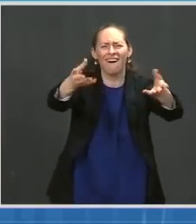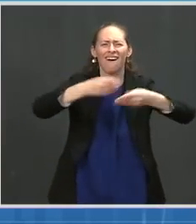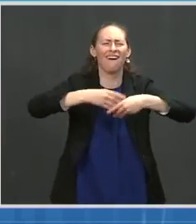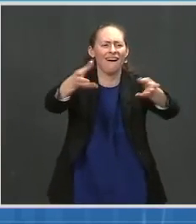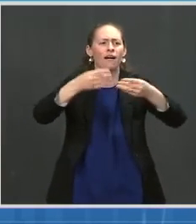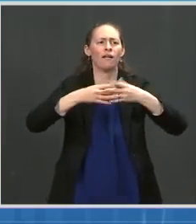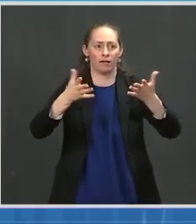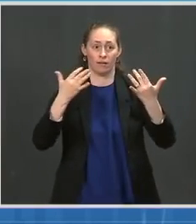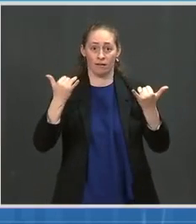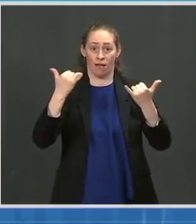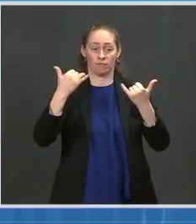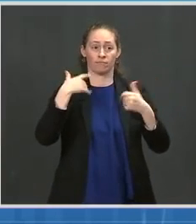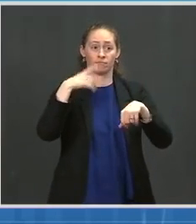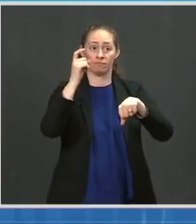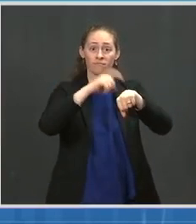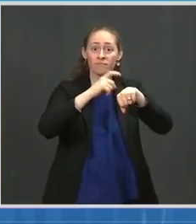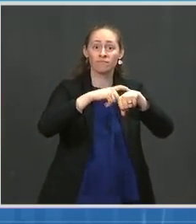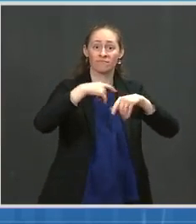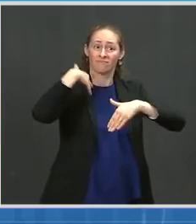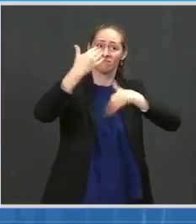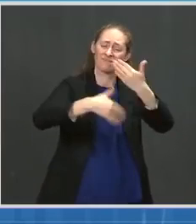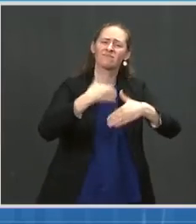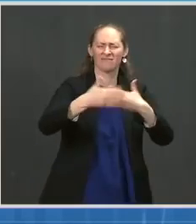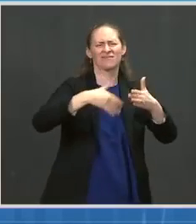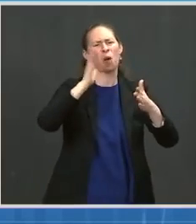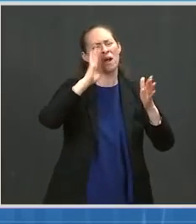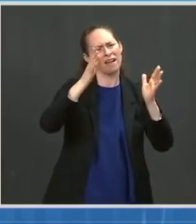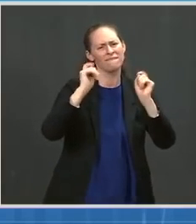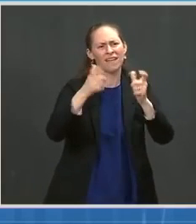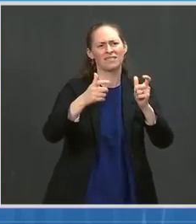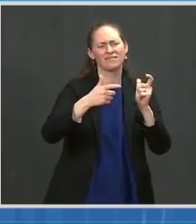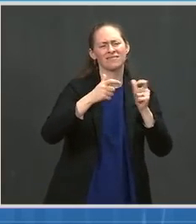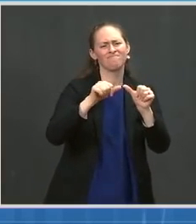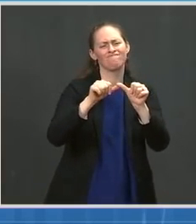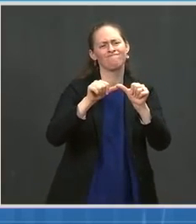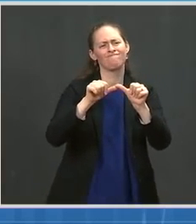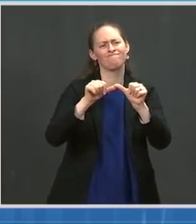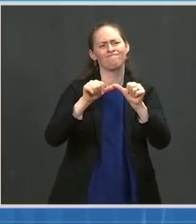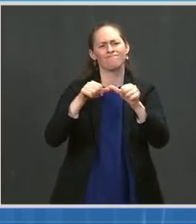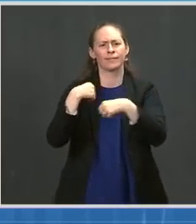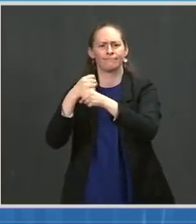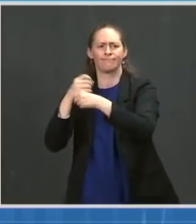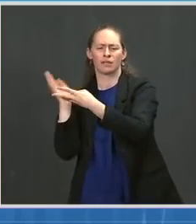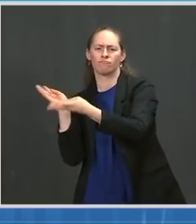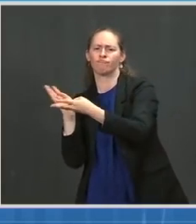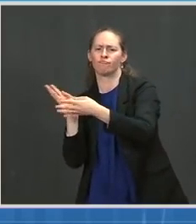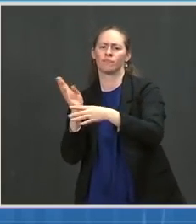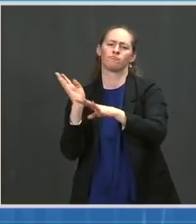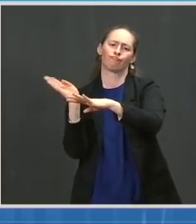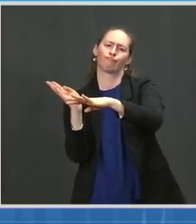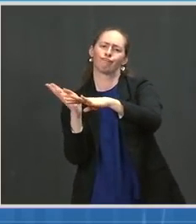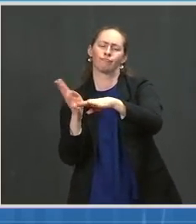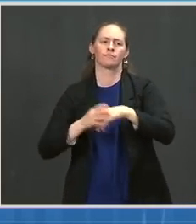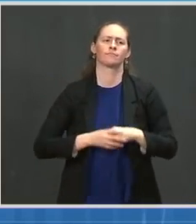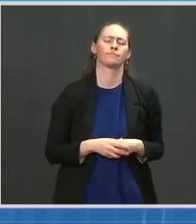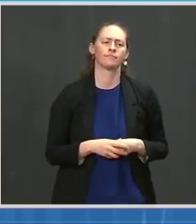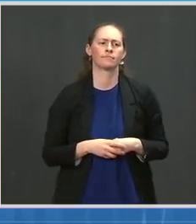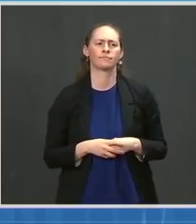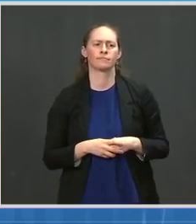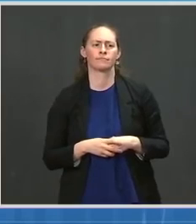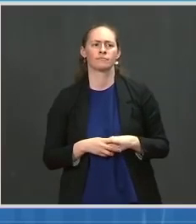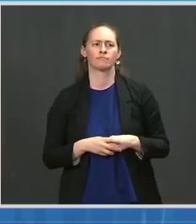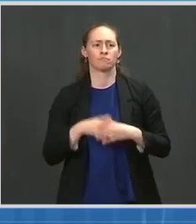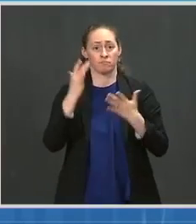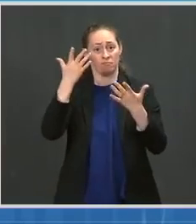to change course on vaccine allocation. We're going to stick with the allocation system